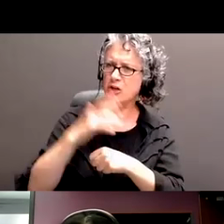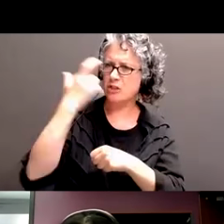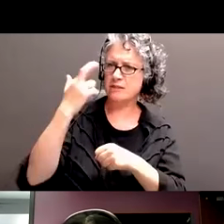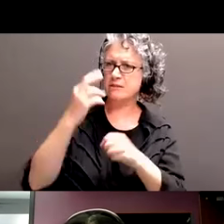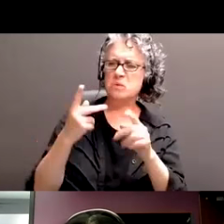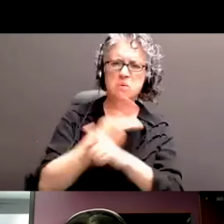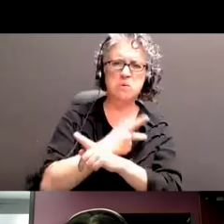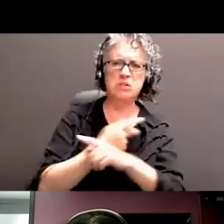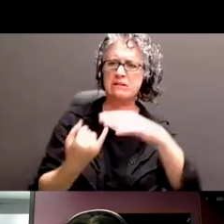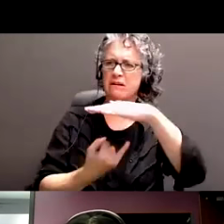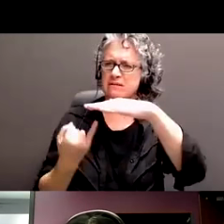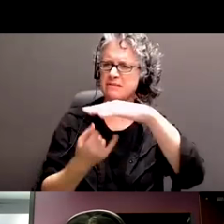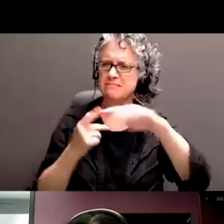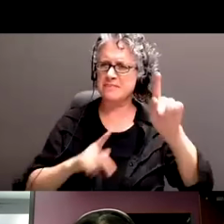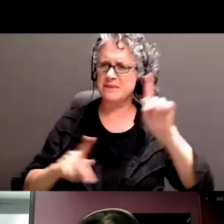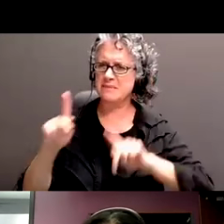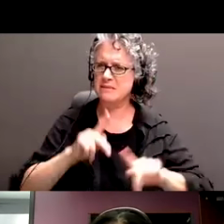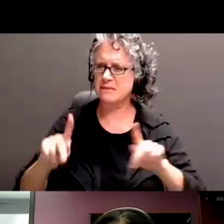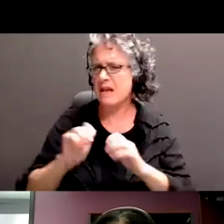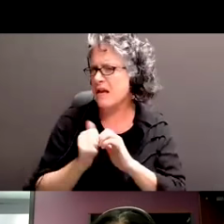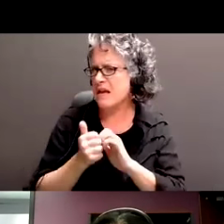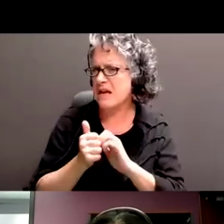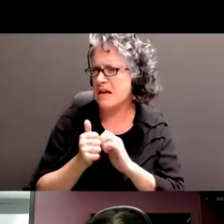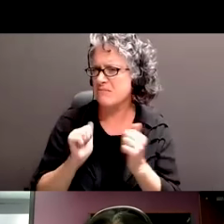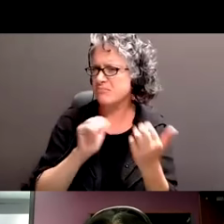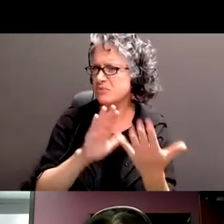Latoya, did you want to take that one?